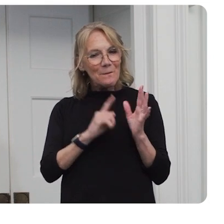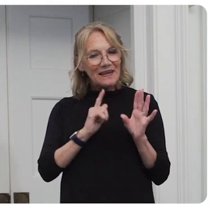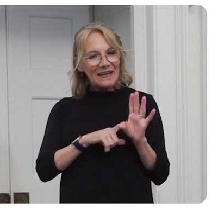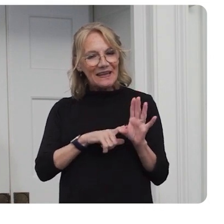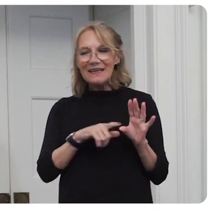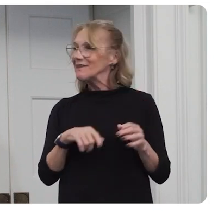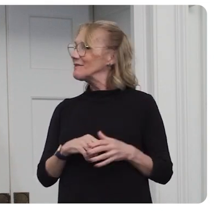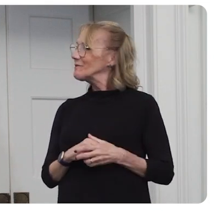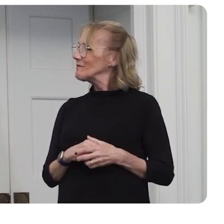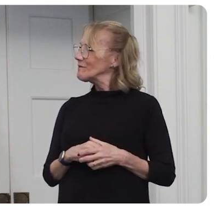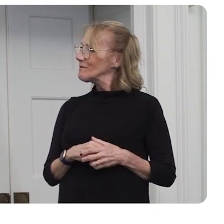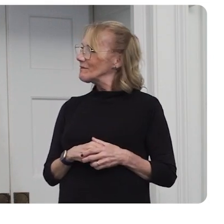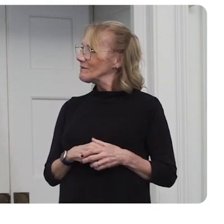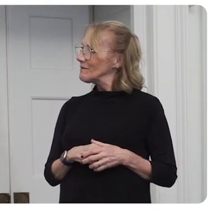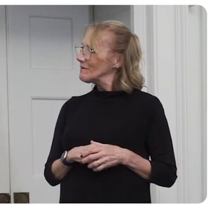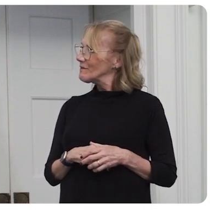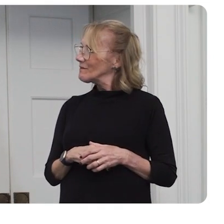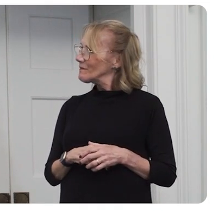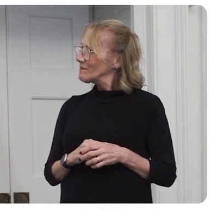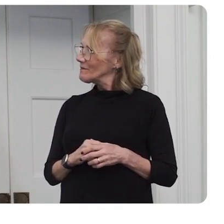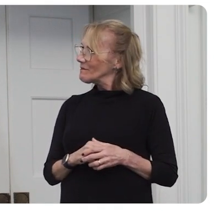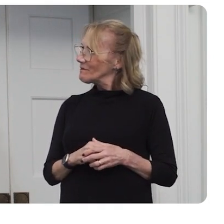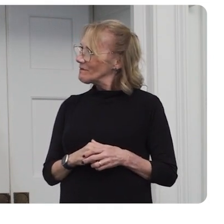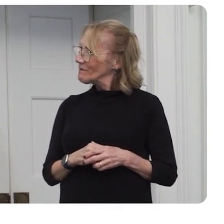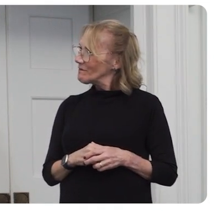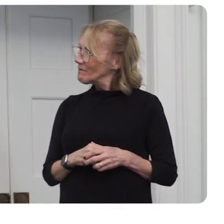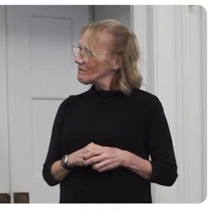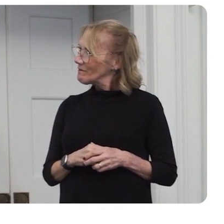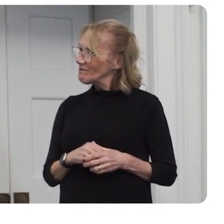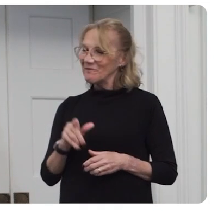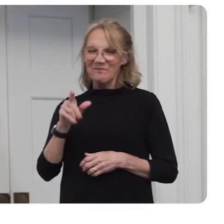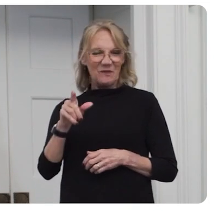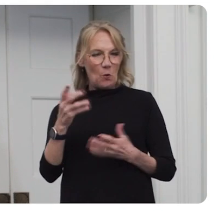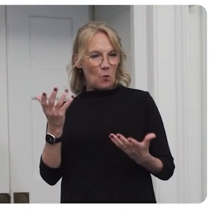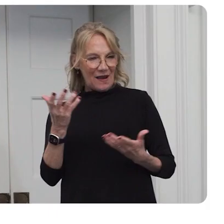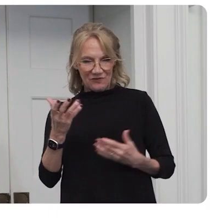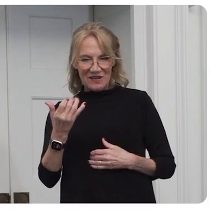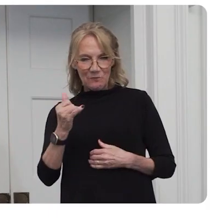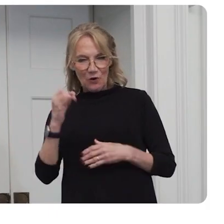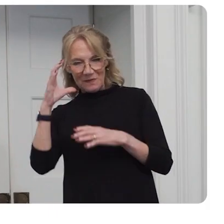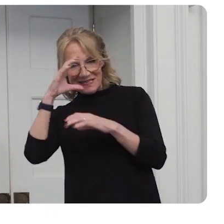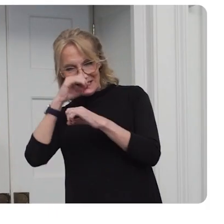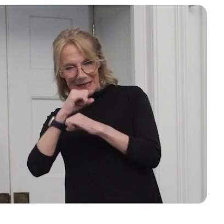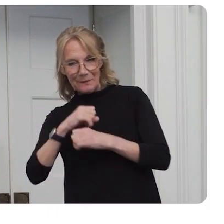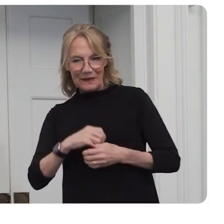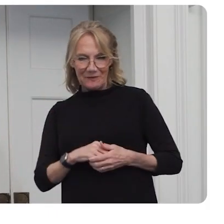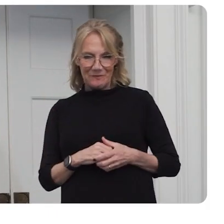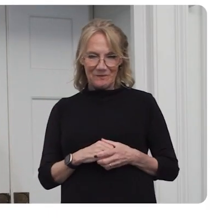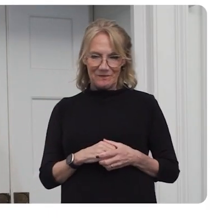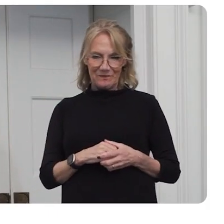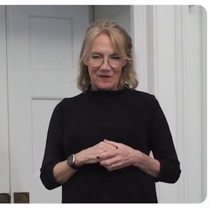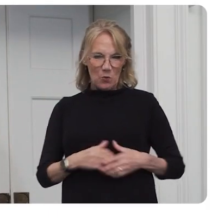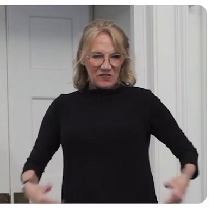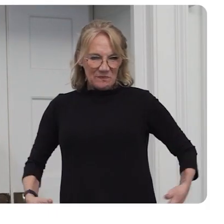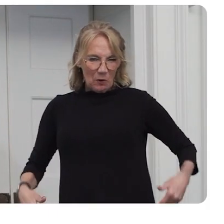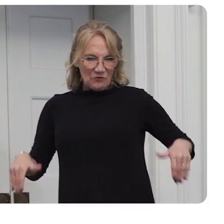He's probably sleeping. Probably sleeps now, so he's probably sleeping in his bottom up. Yes. It's had hard